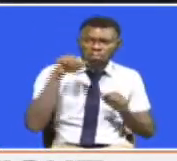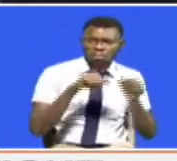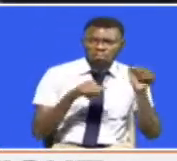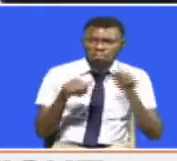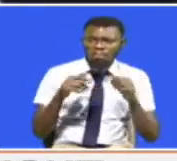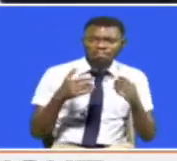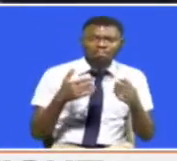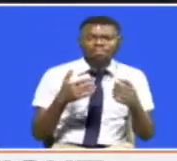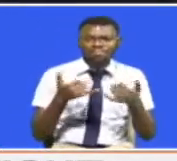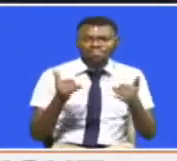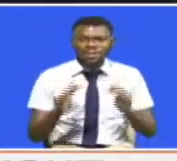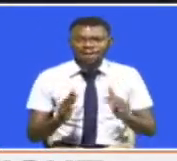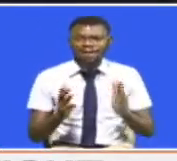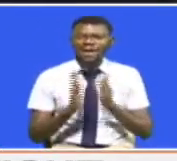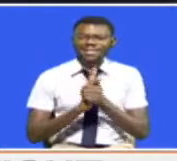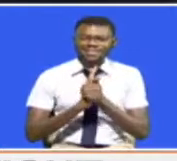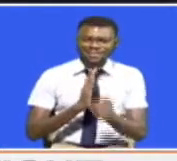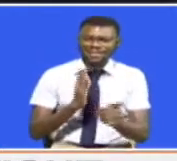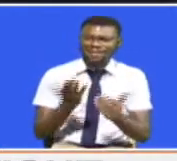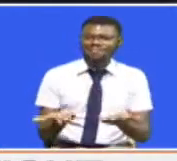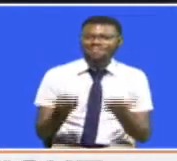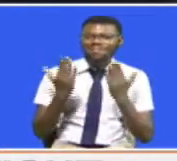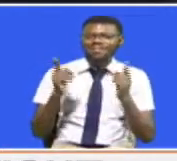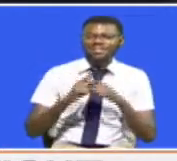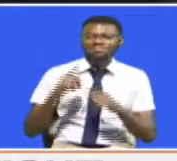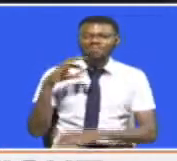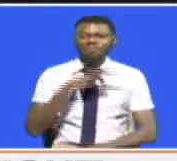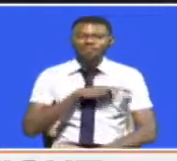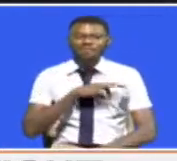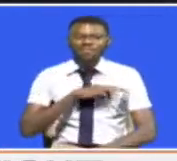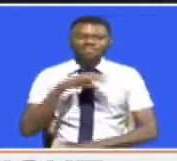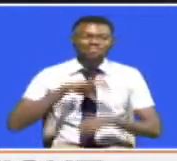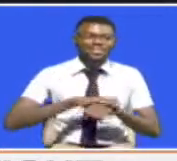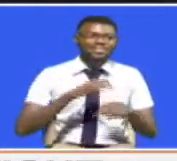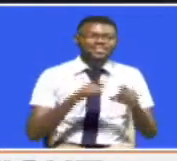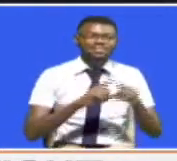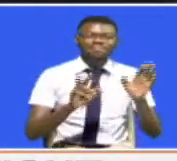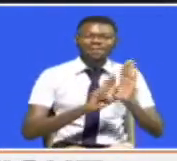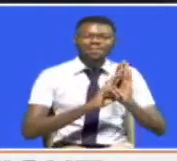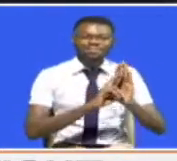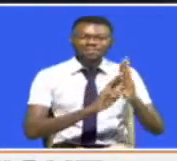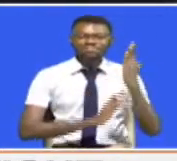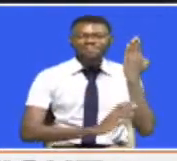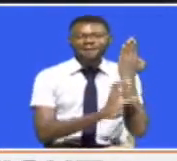skills while earning a decent living, while also representing our country.